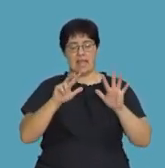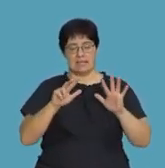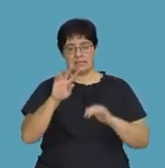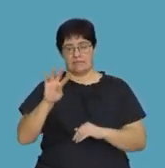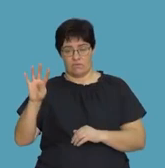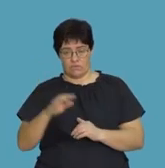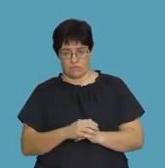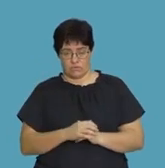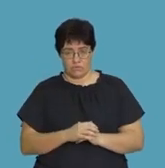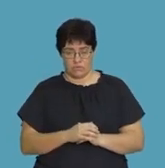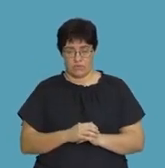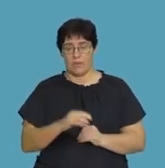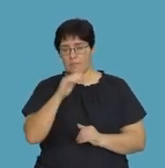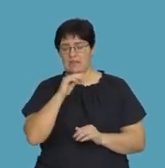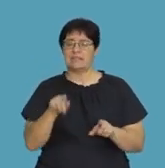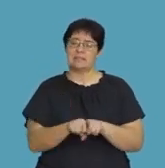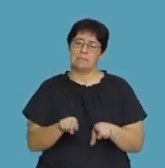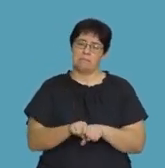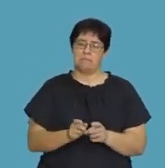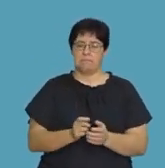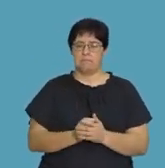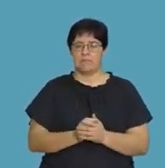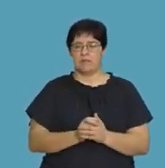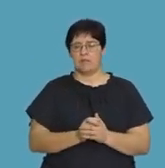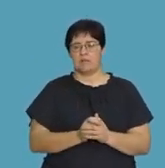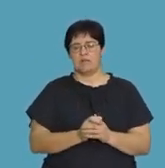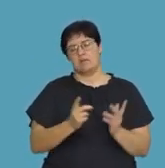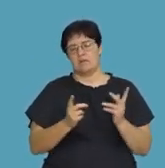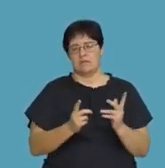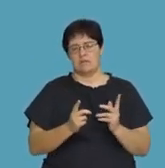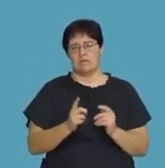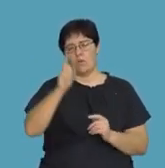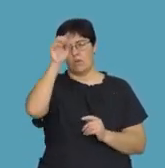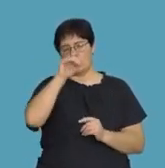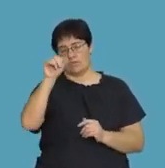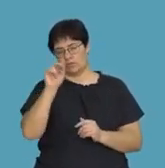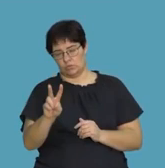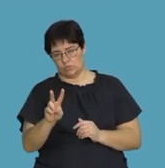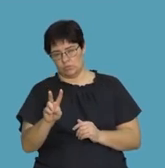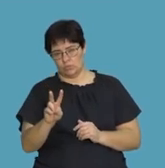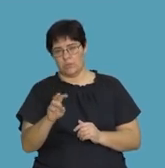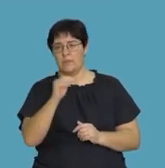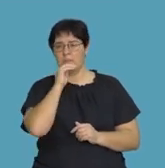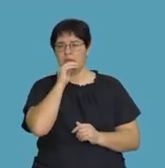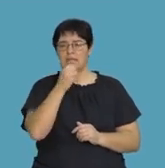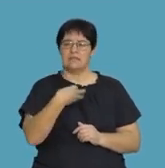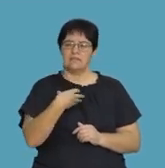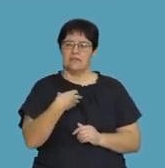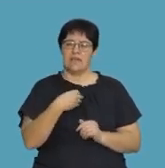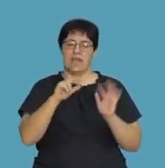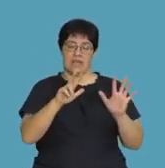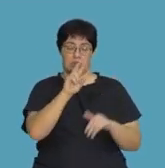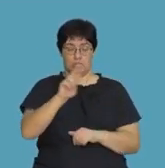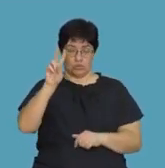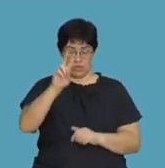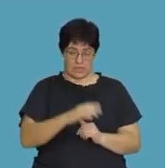then plus, so here I will have this the same as raised to an exponent of 1 over 2, so it will just give